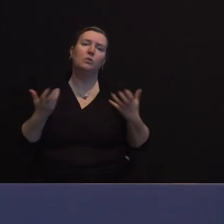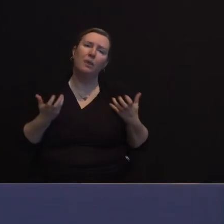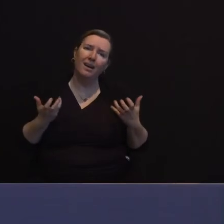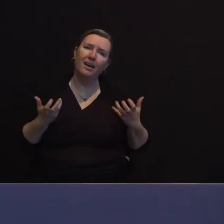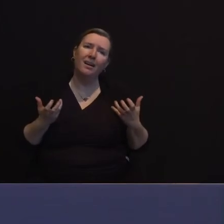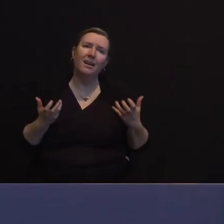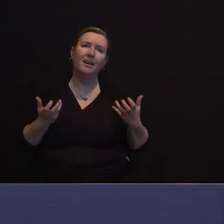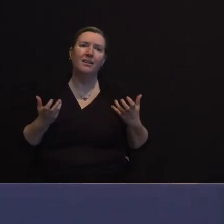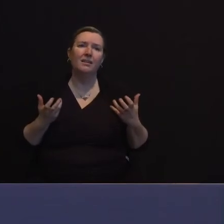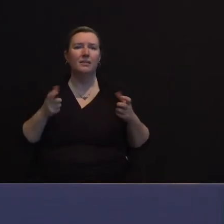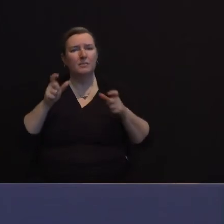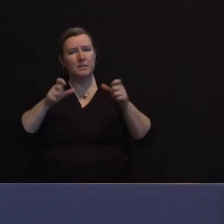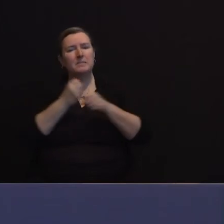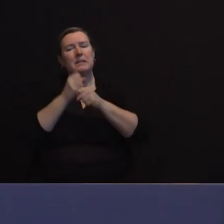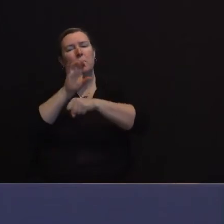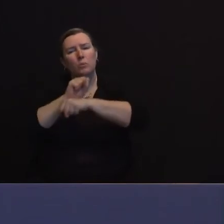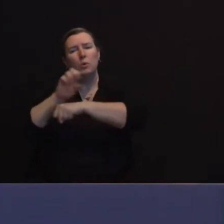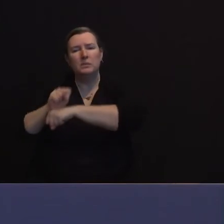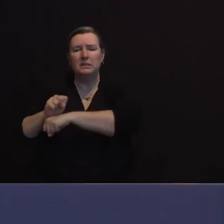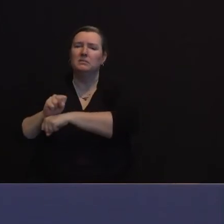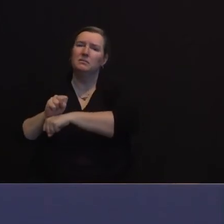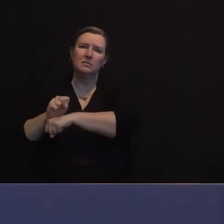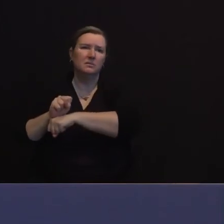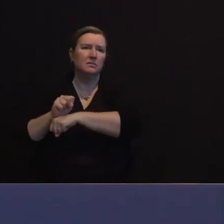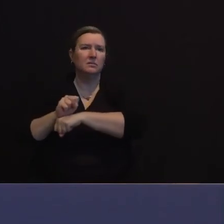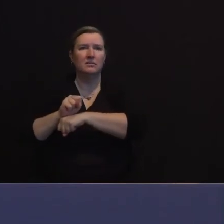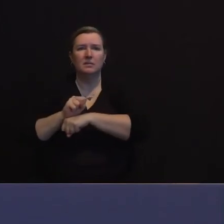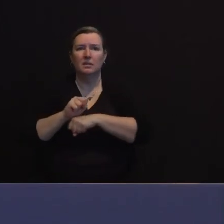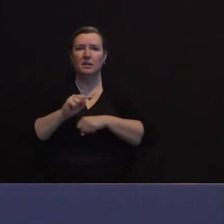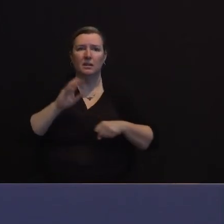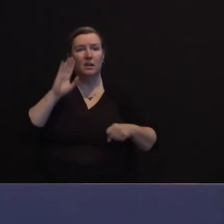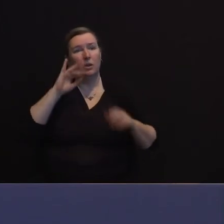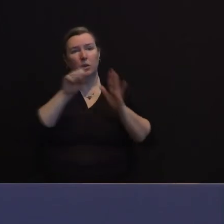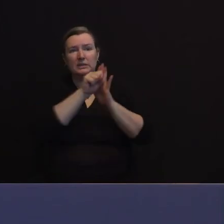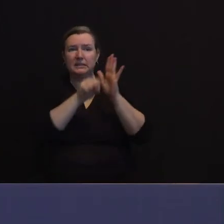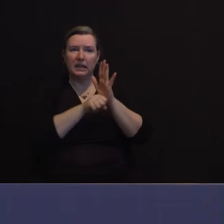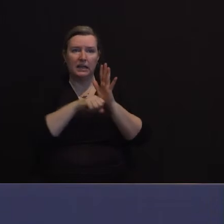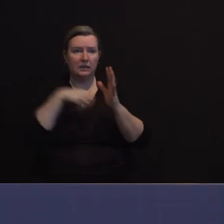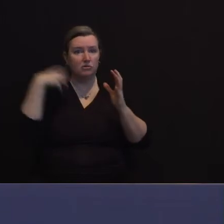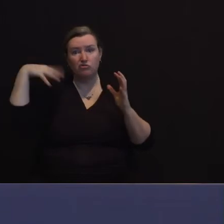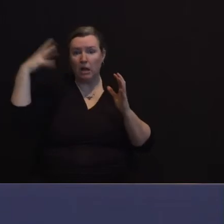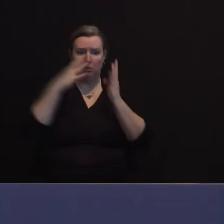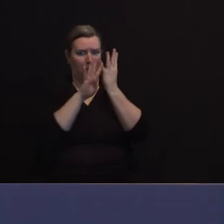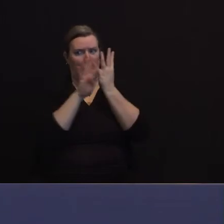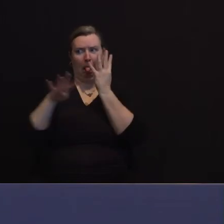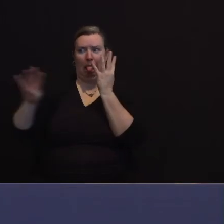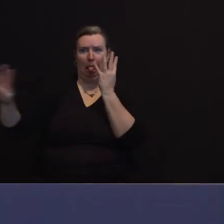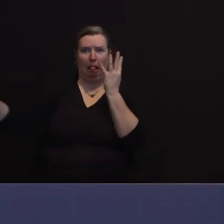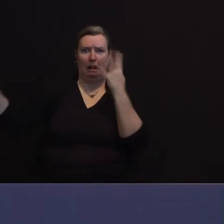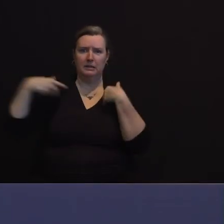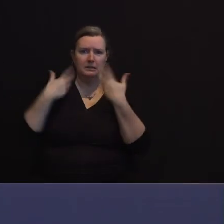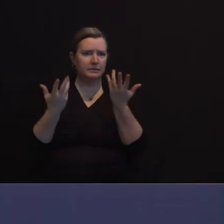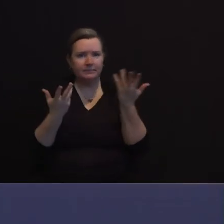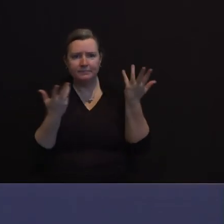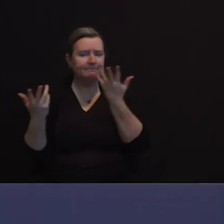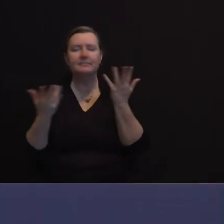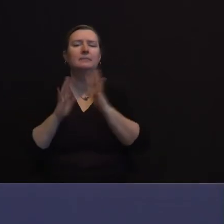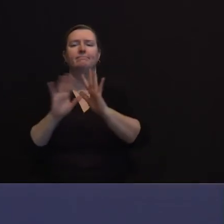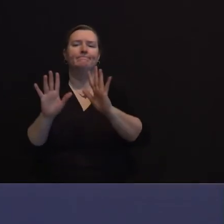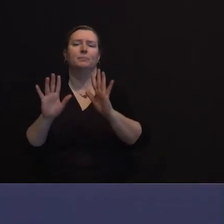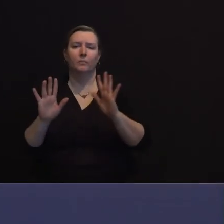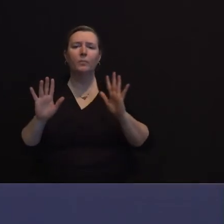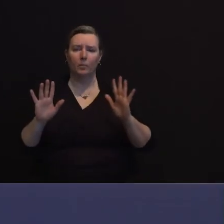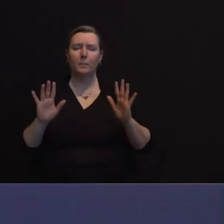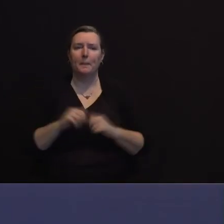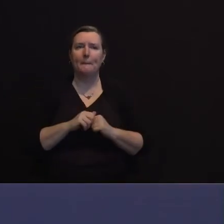We don't want to see the scenes that we've seen in some other states, and for the most part, that has been the case in New Jersey.